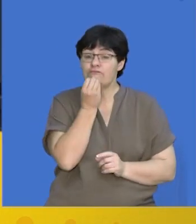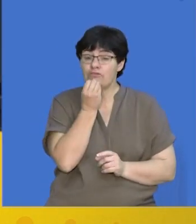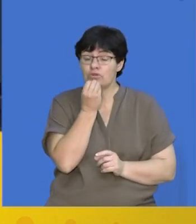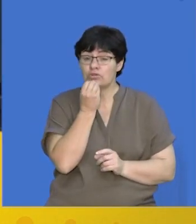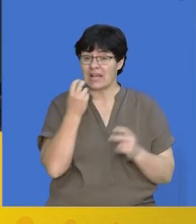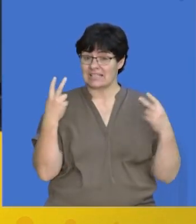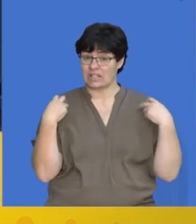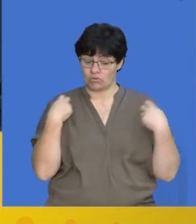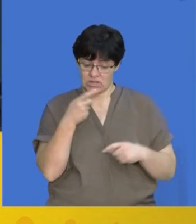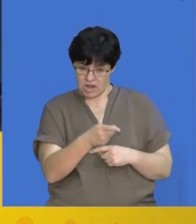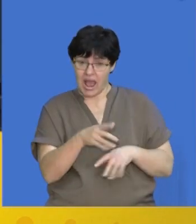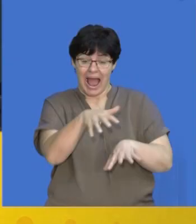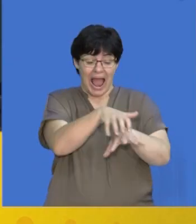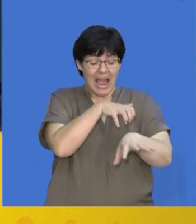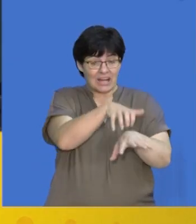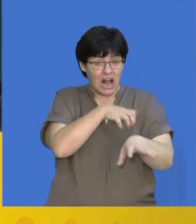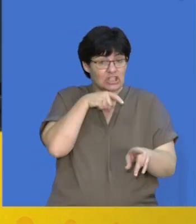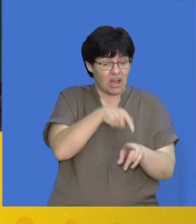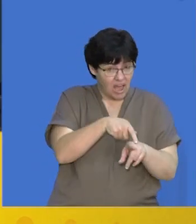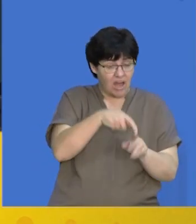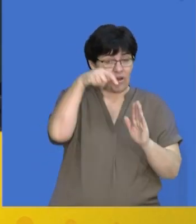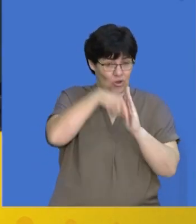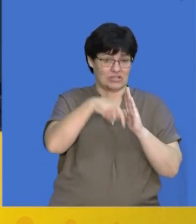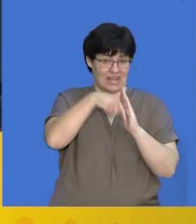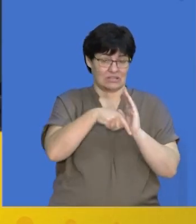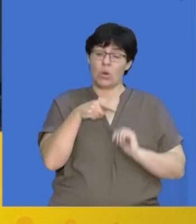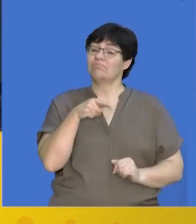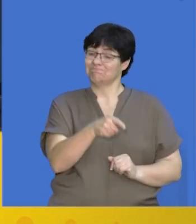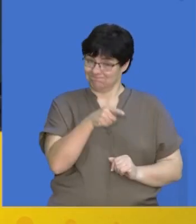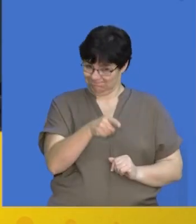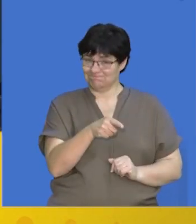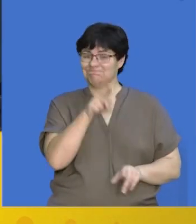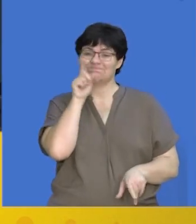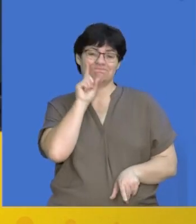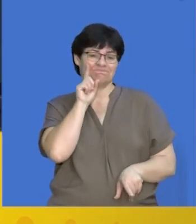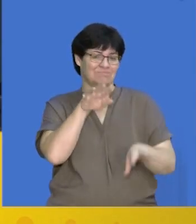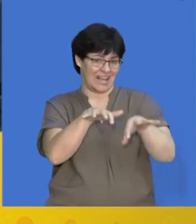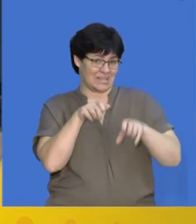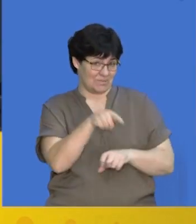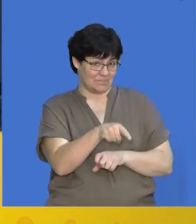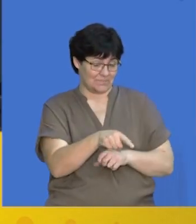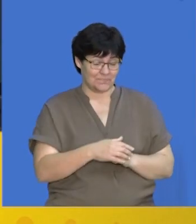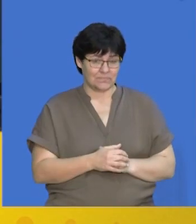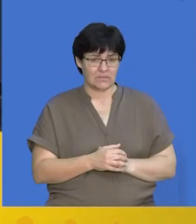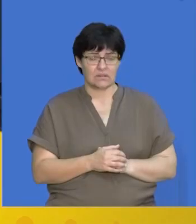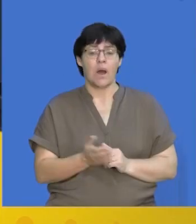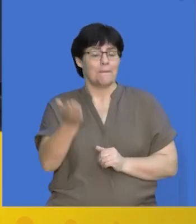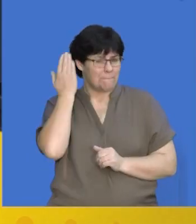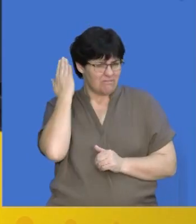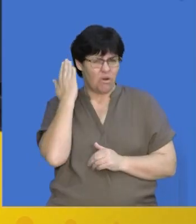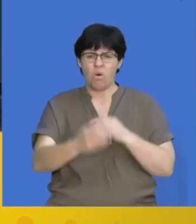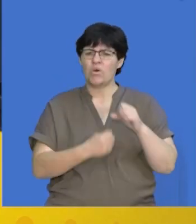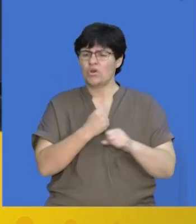the agricultural aspects of your content is being examined. And many of you in previous